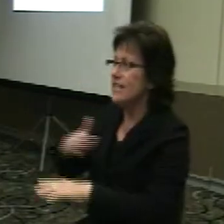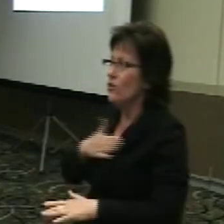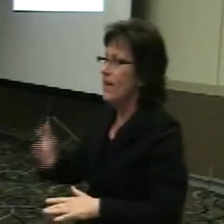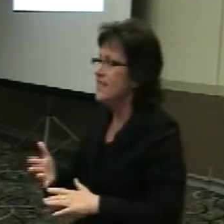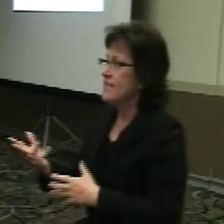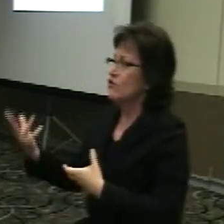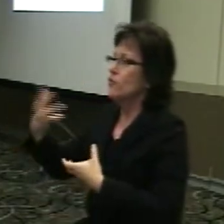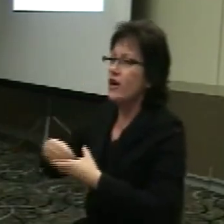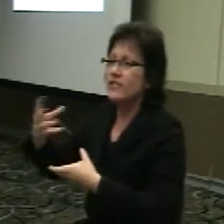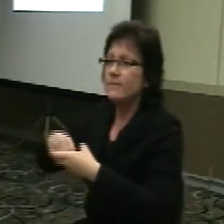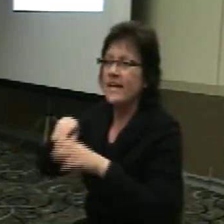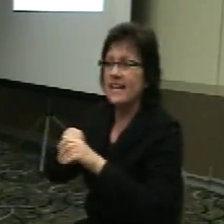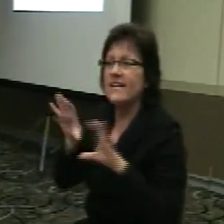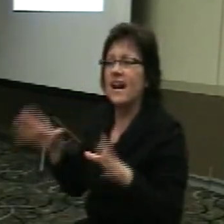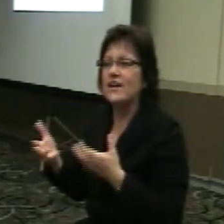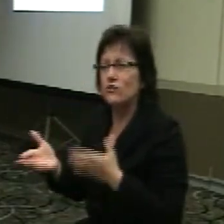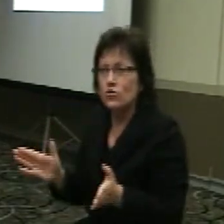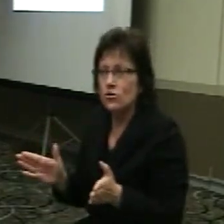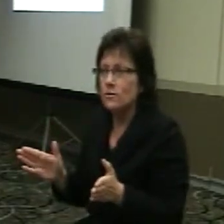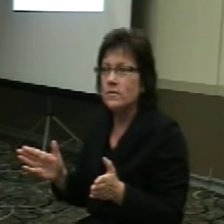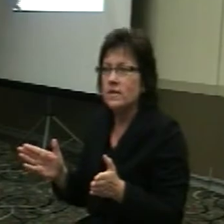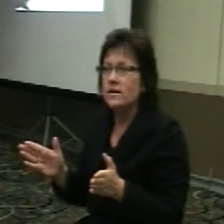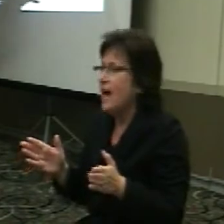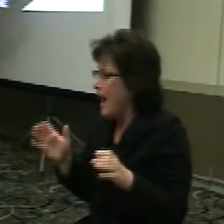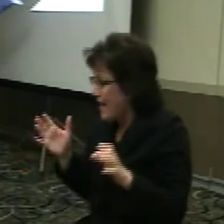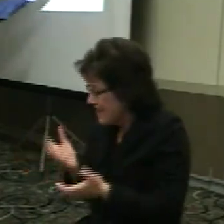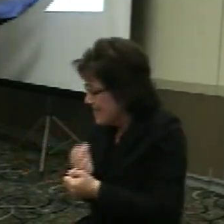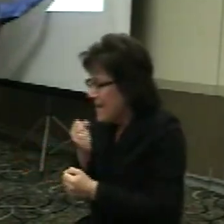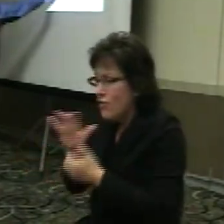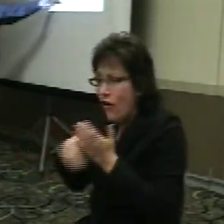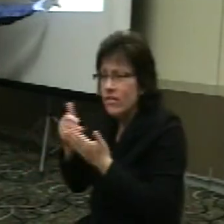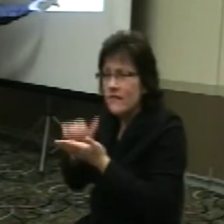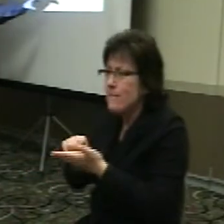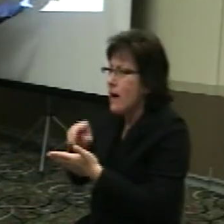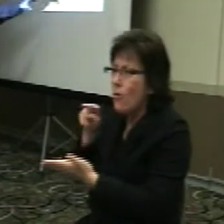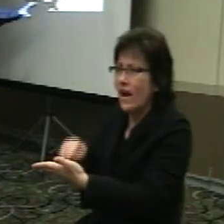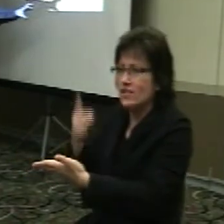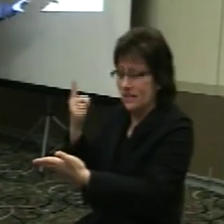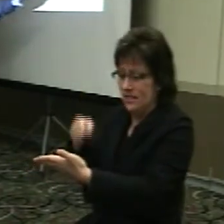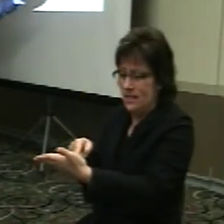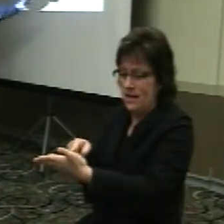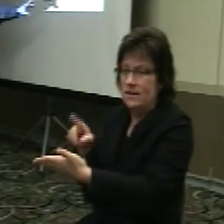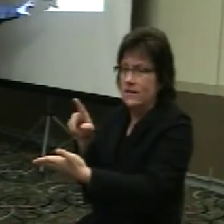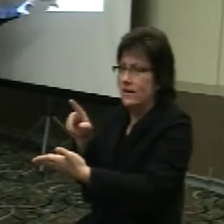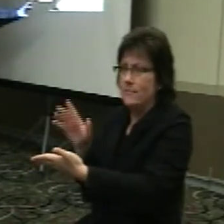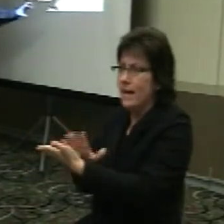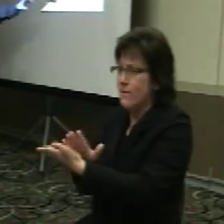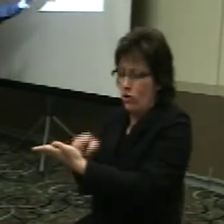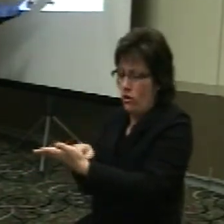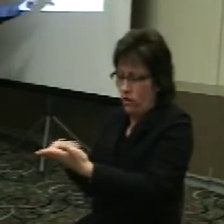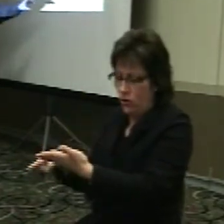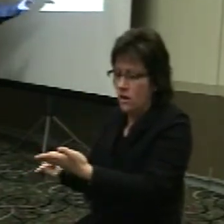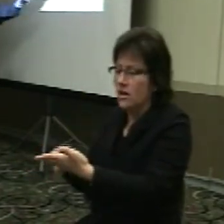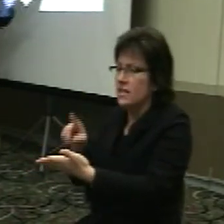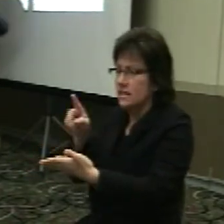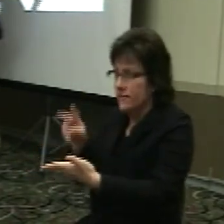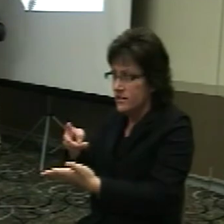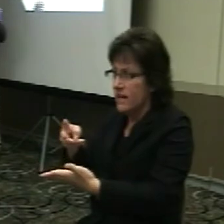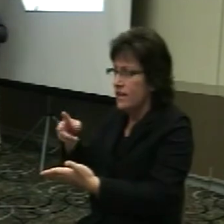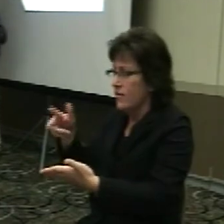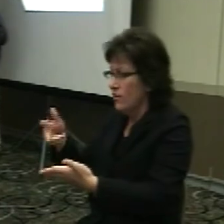classroom. I can get all that just by watching this one piece of data. I get at least some suggestions. Now, if I find my second piece kind of supports that, and my third piece supports